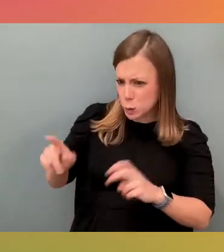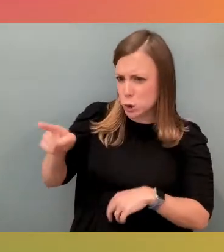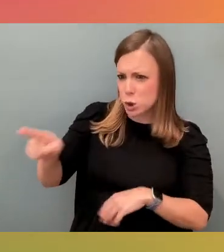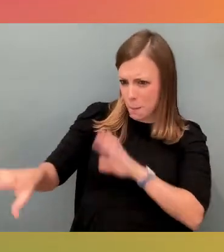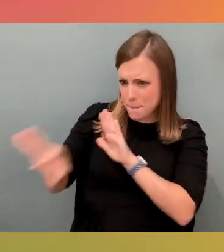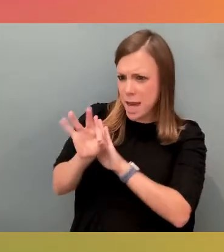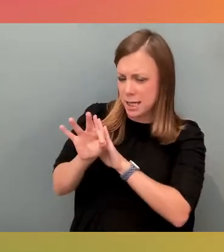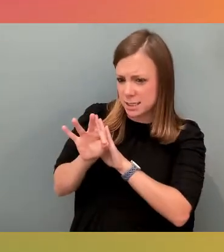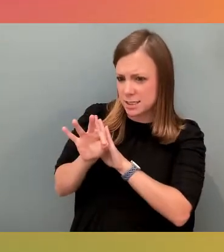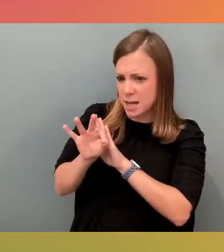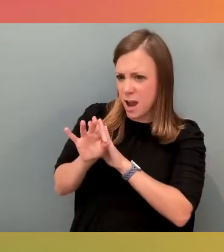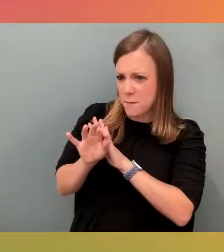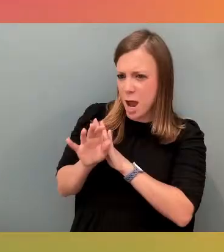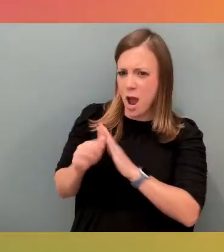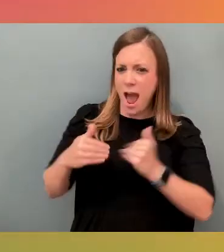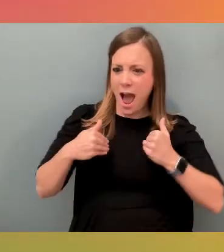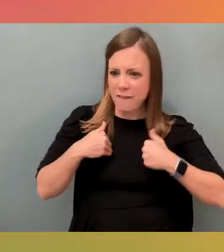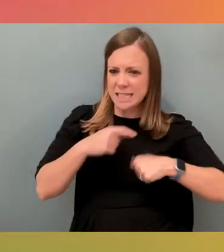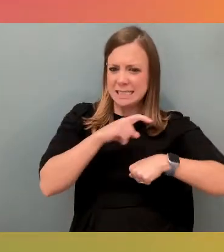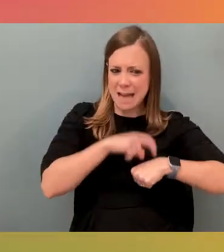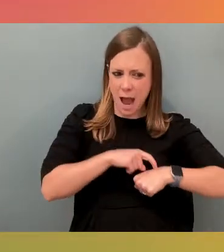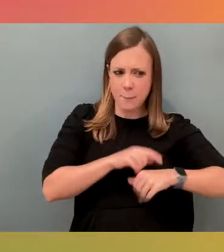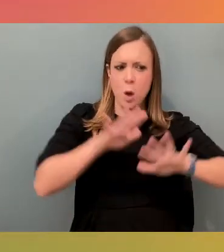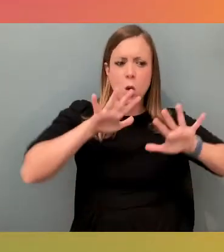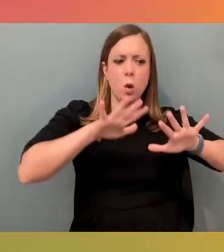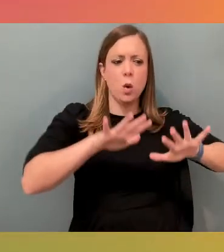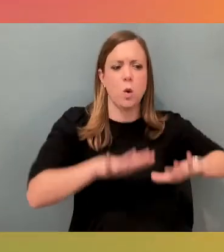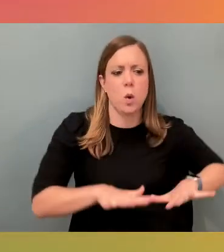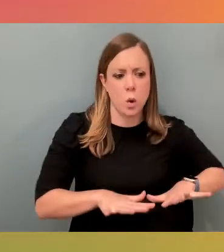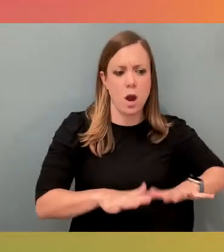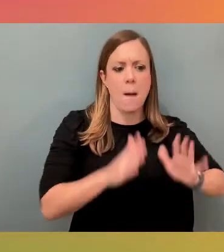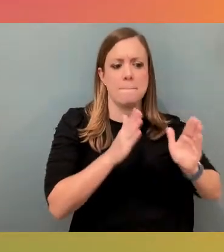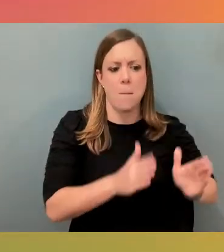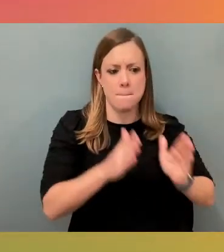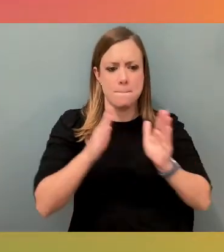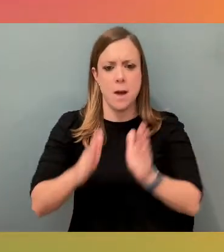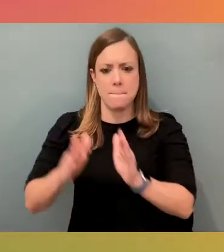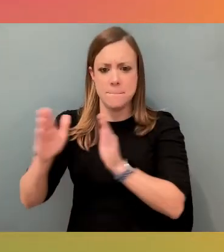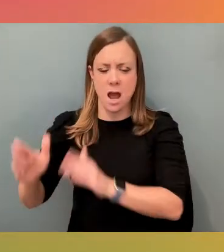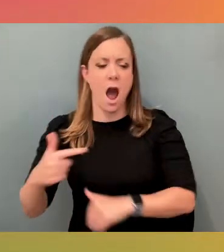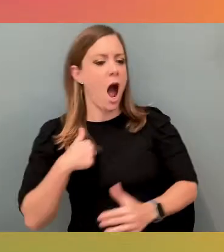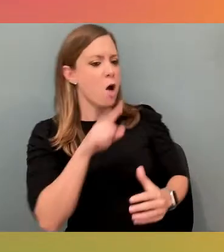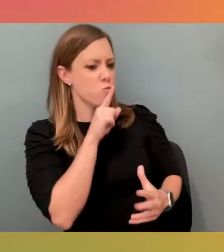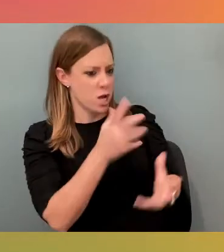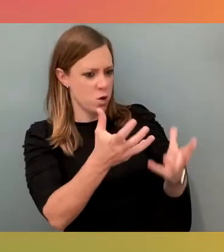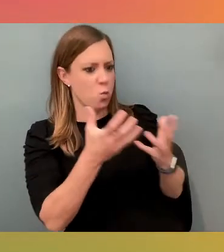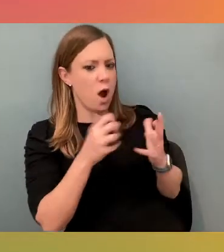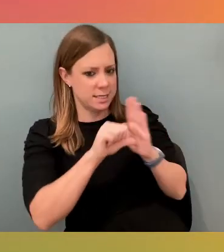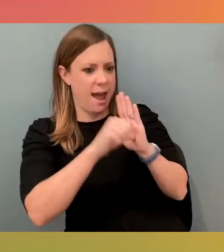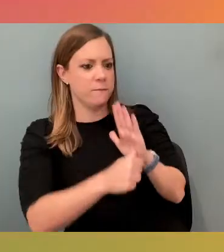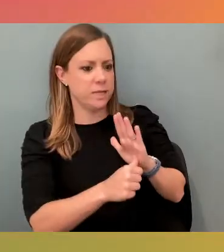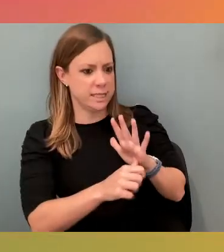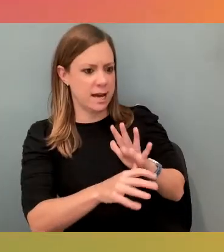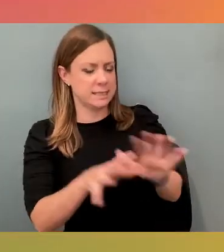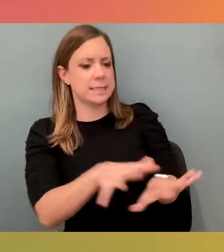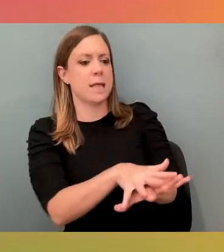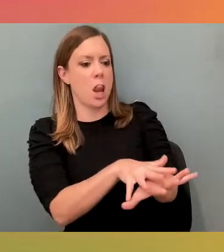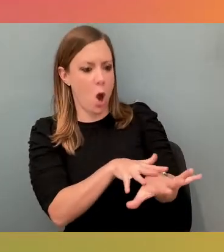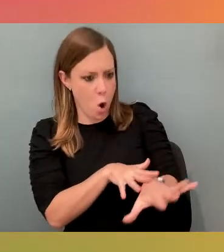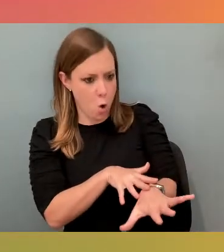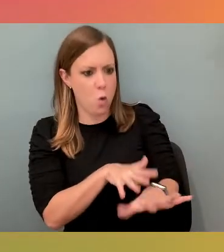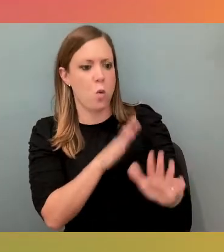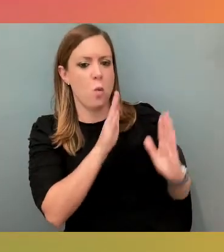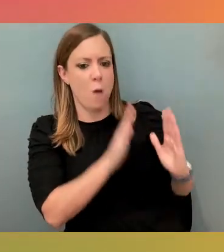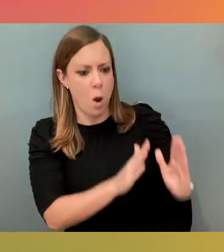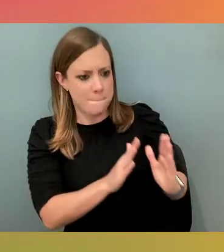finding space, Yeah. slowing Slowing down. down. Yeah. It's essential. I really wanted to emphasize slowing Yeah. down today,